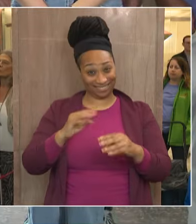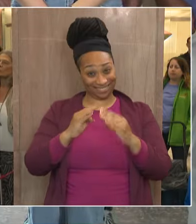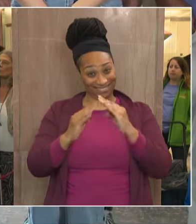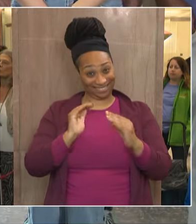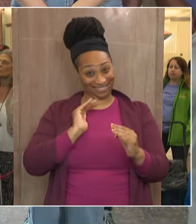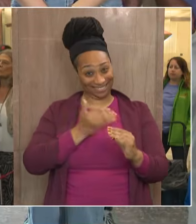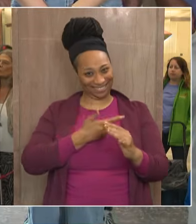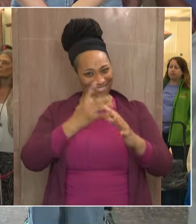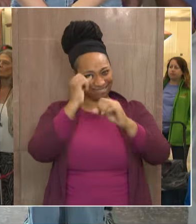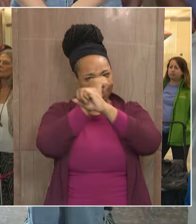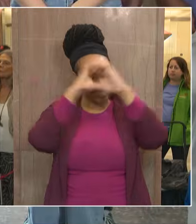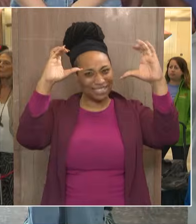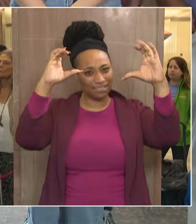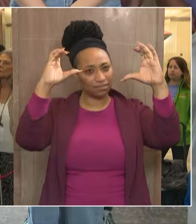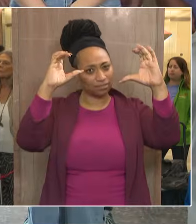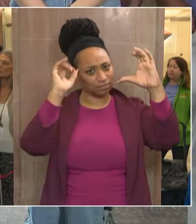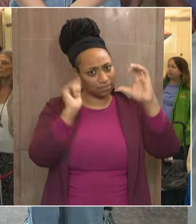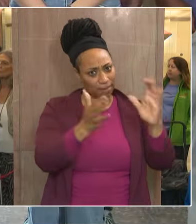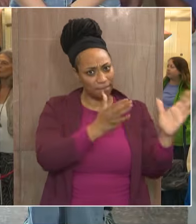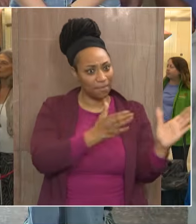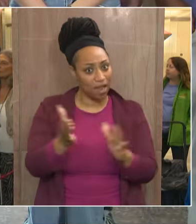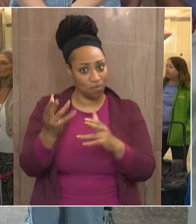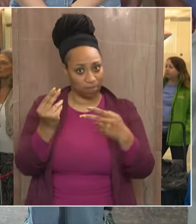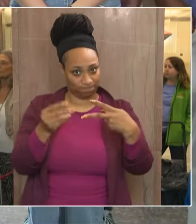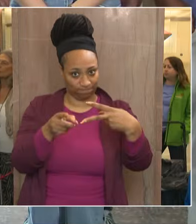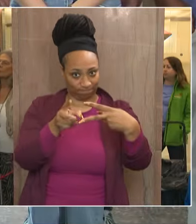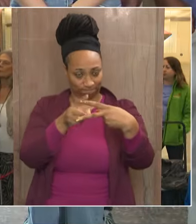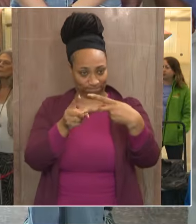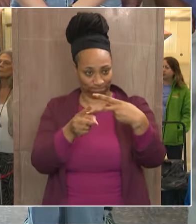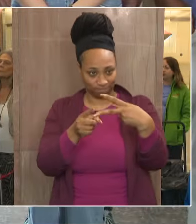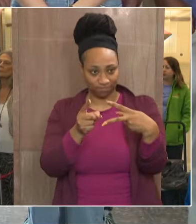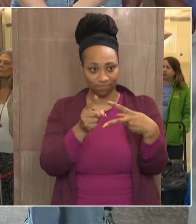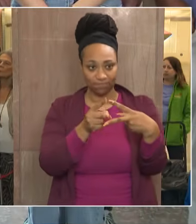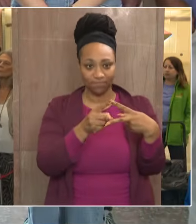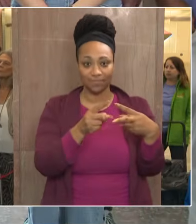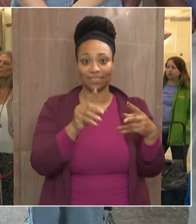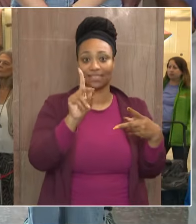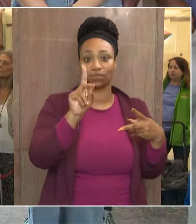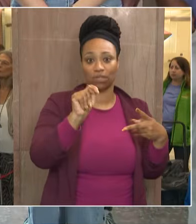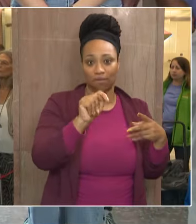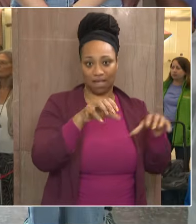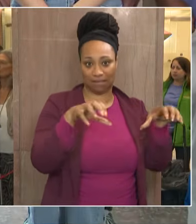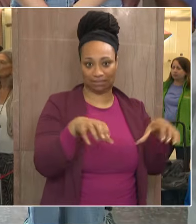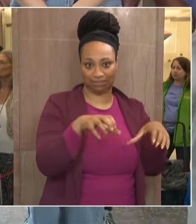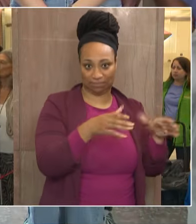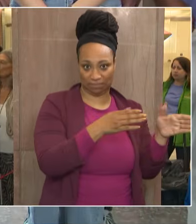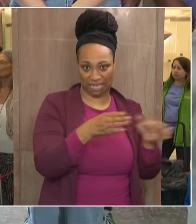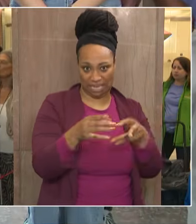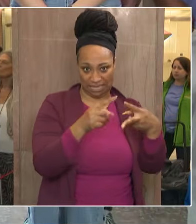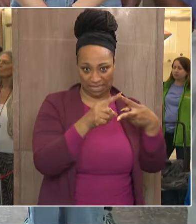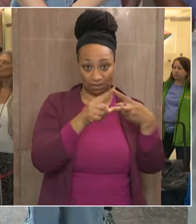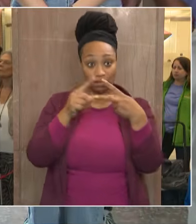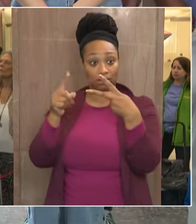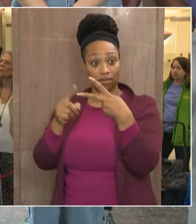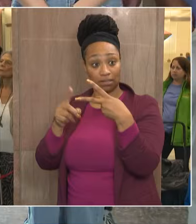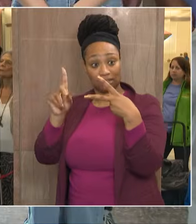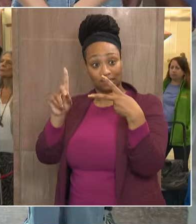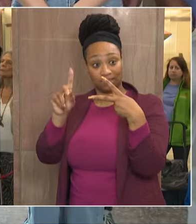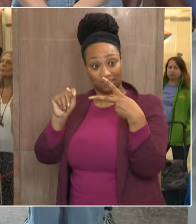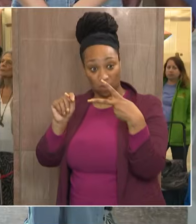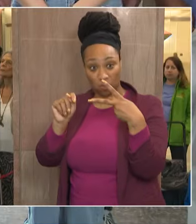the downtown public realm plan that Leona and the downtown DC bid were so integral